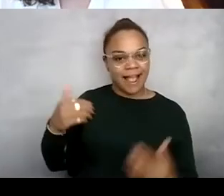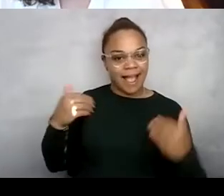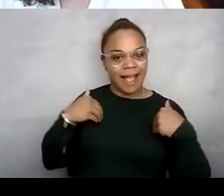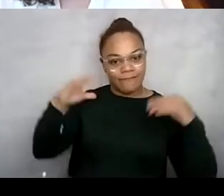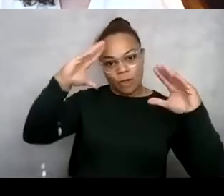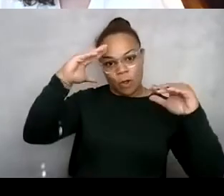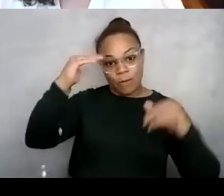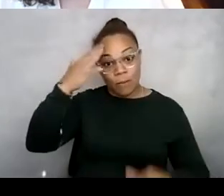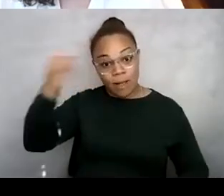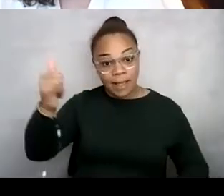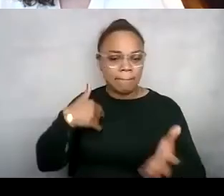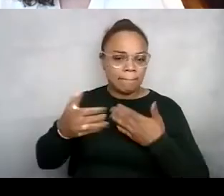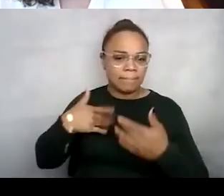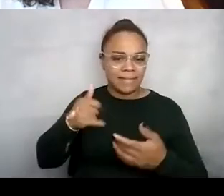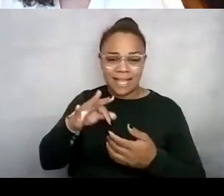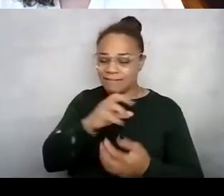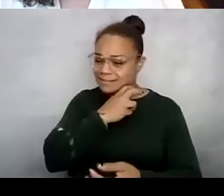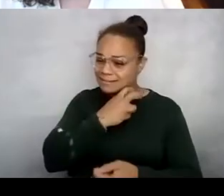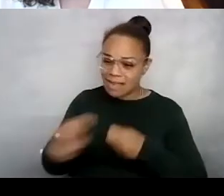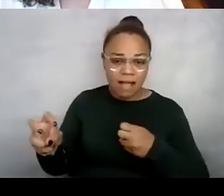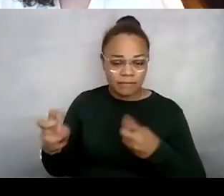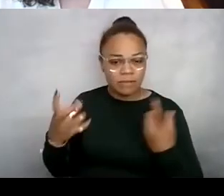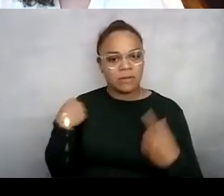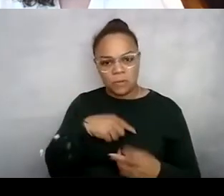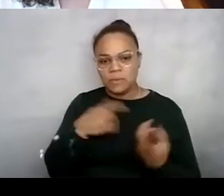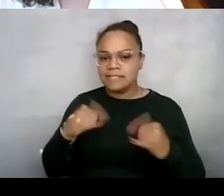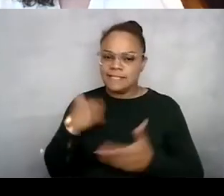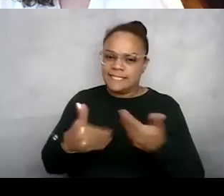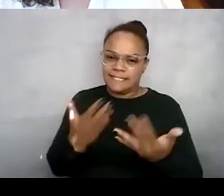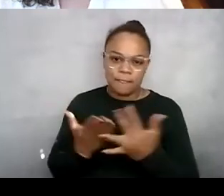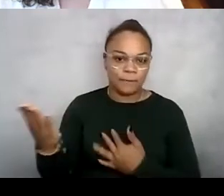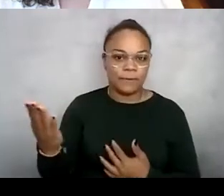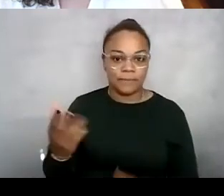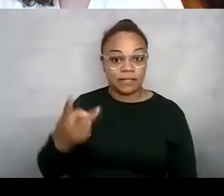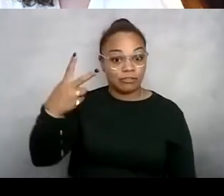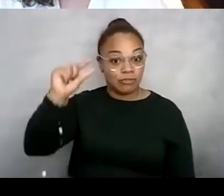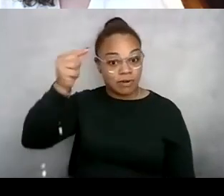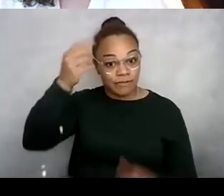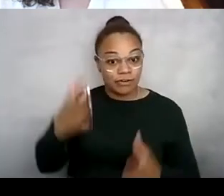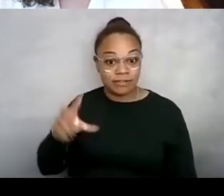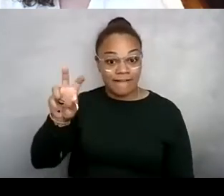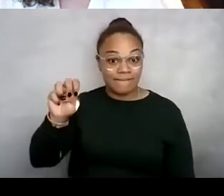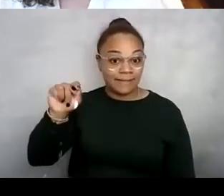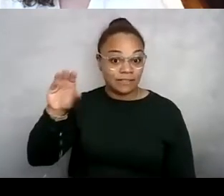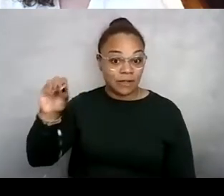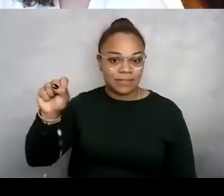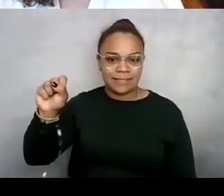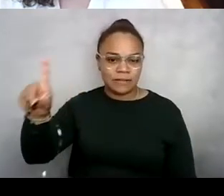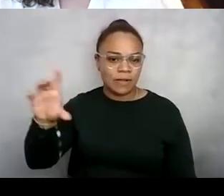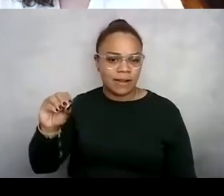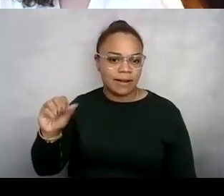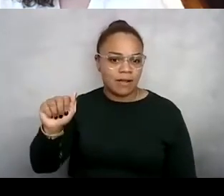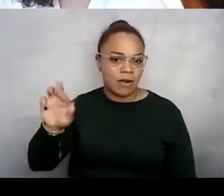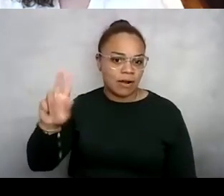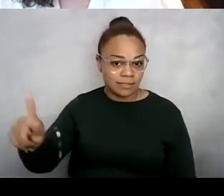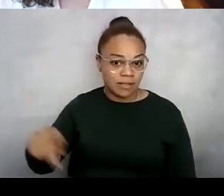up squeaking through. And the two governors who vetoed South Dakota and Arkansas, salute. You